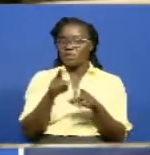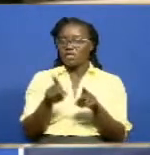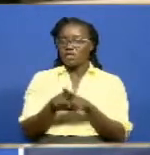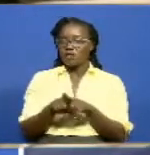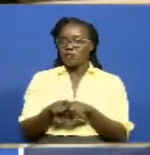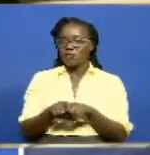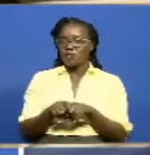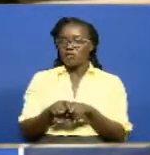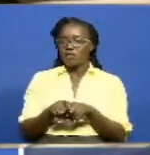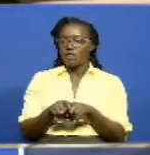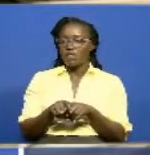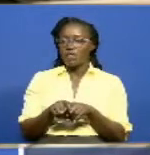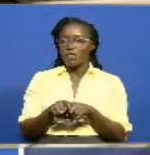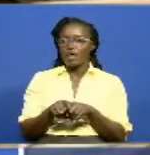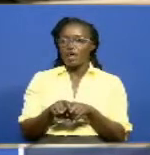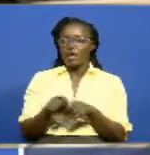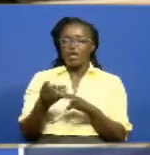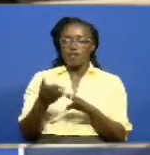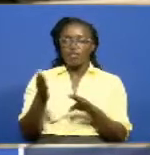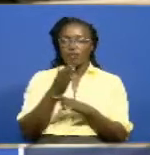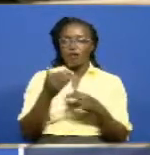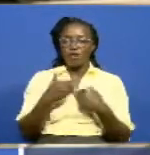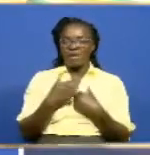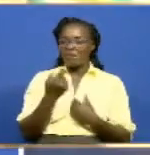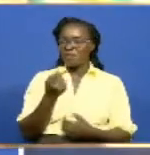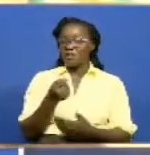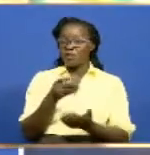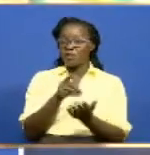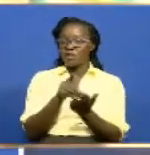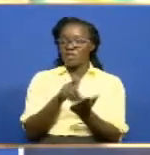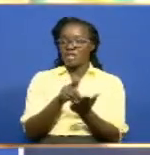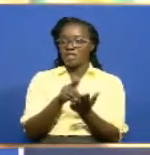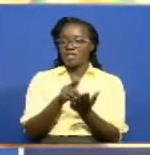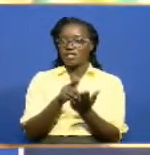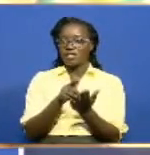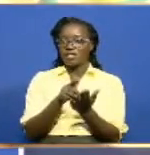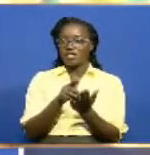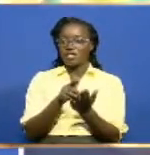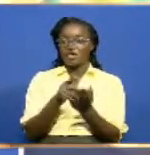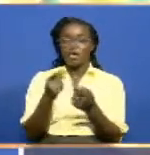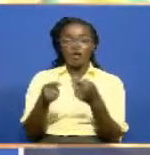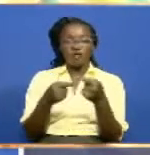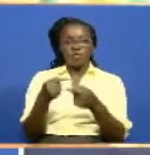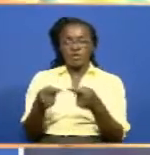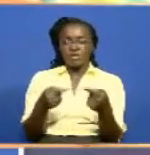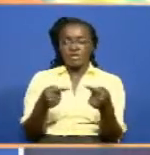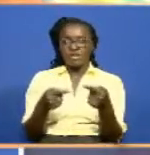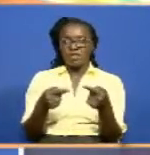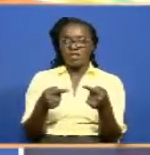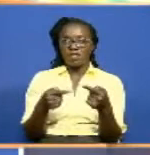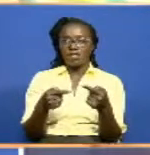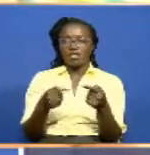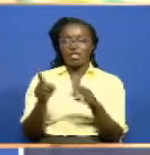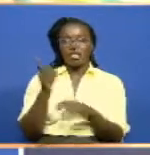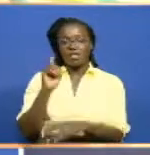have very few doctors doing those procedures, and that was in